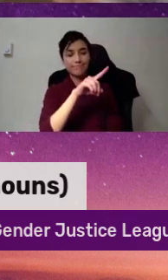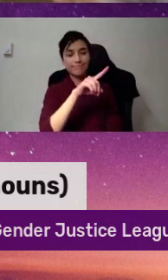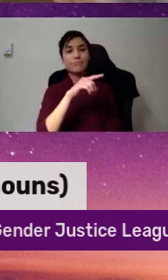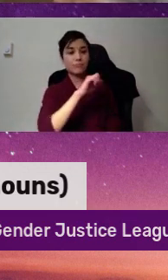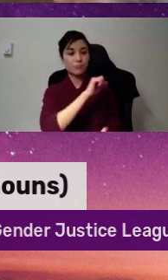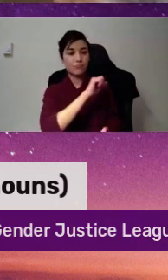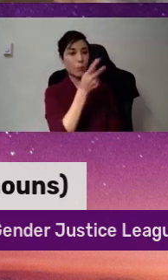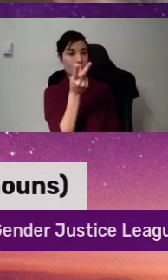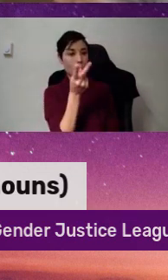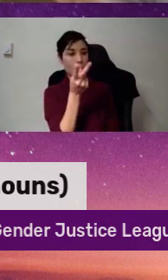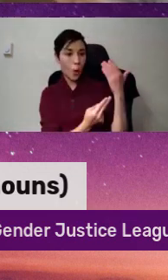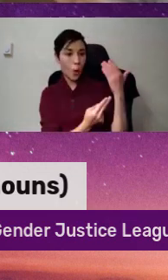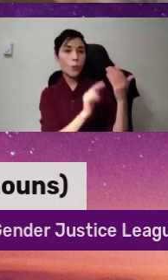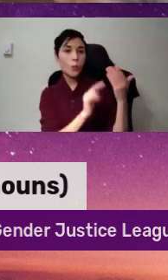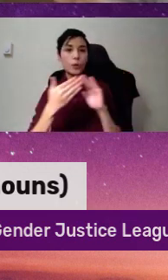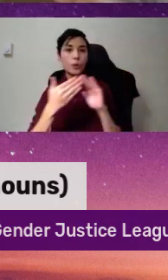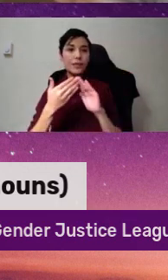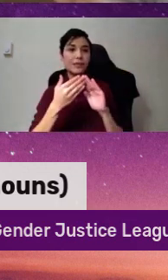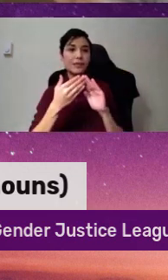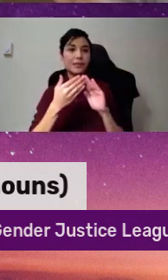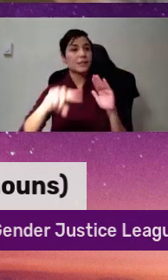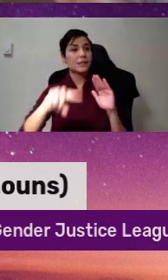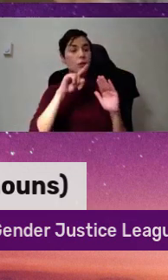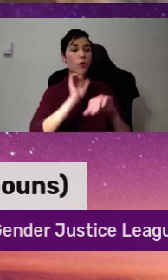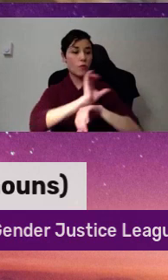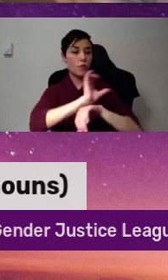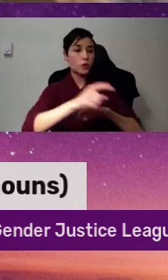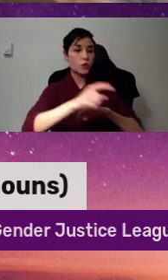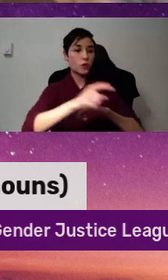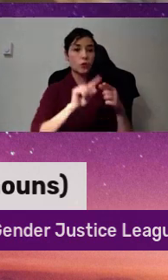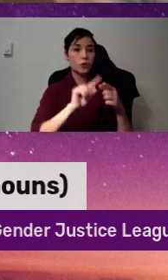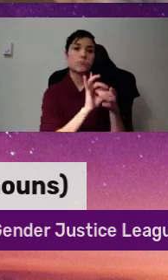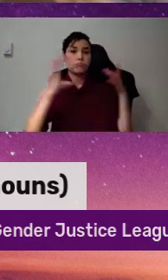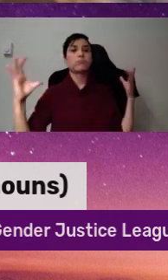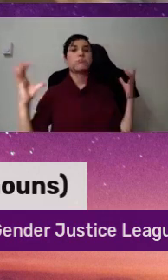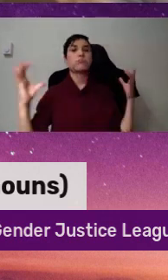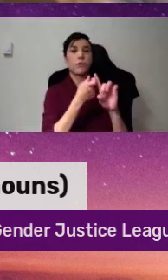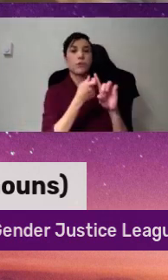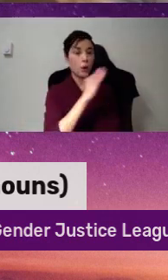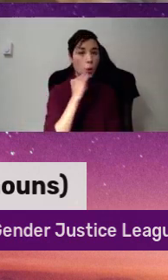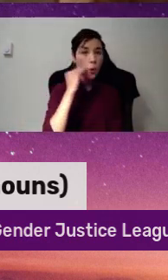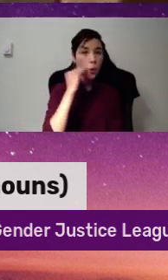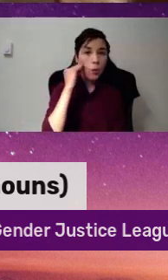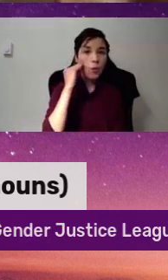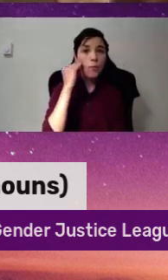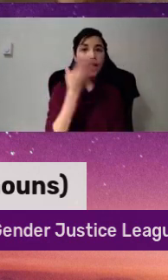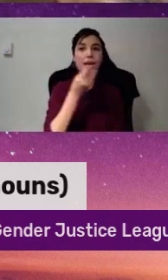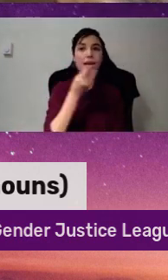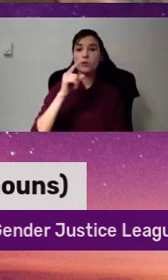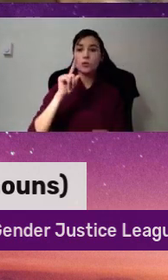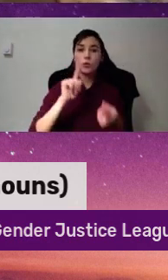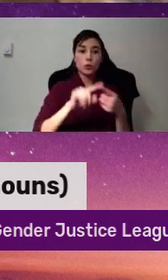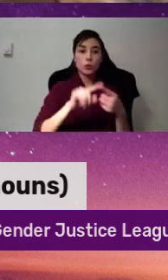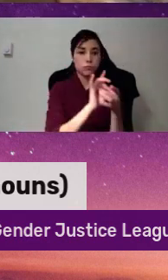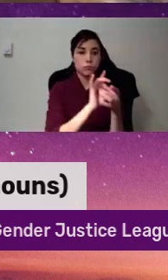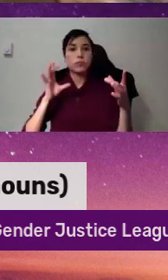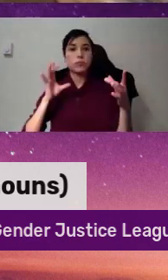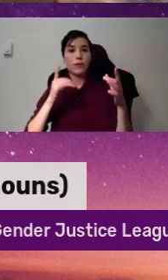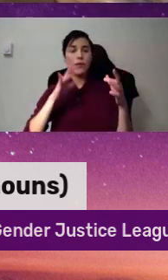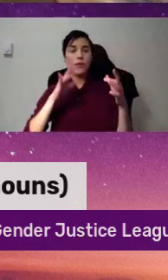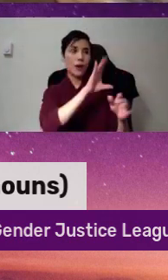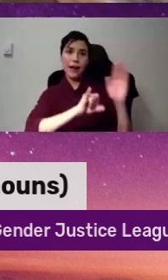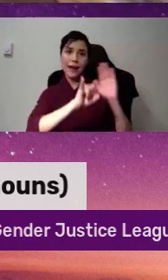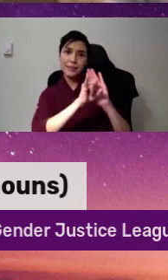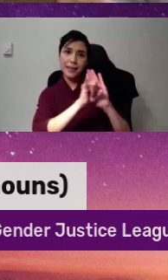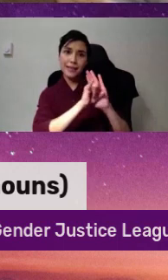a subtler reality where they were forced to or manipulated to deny who they were and had to pick up like a white mask and live a